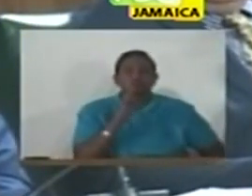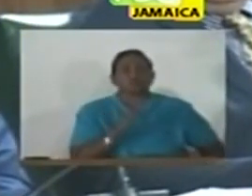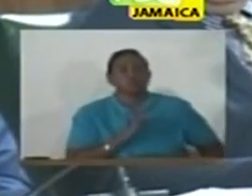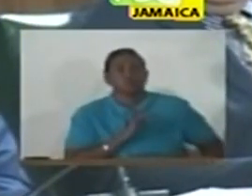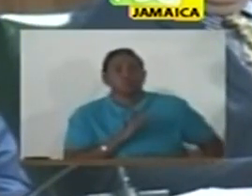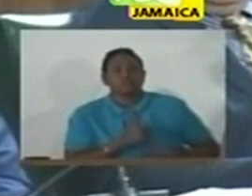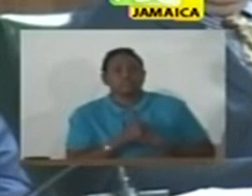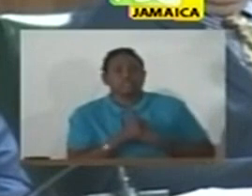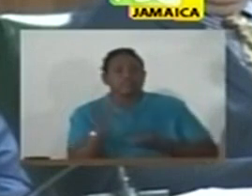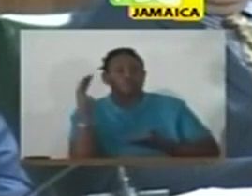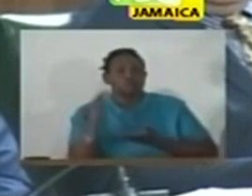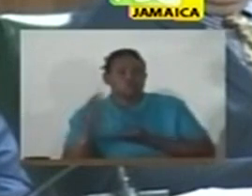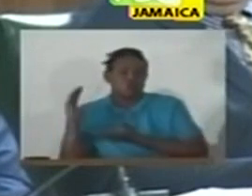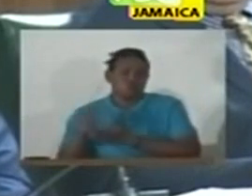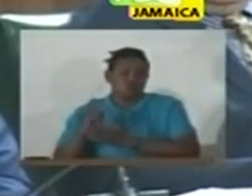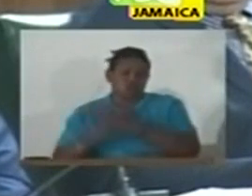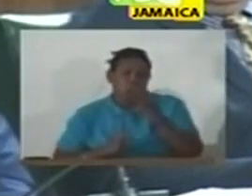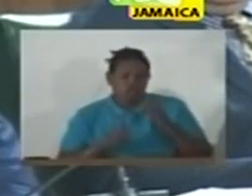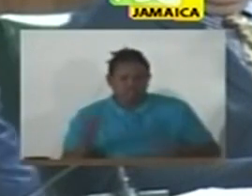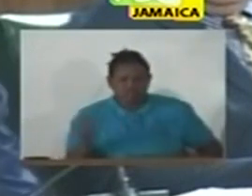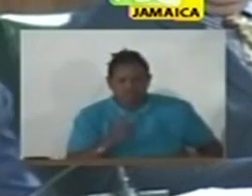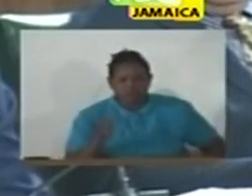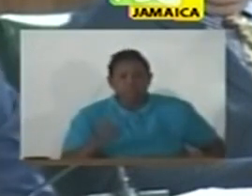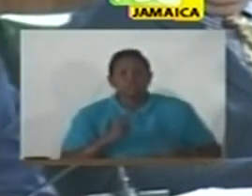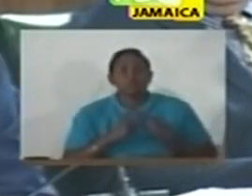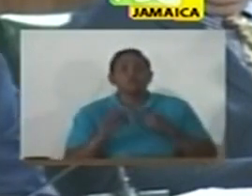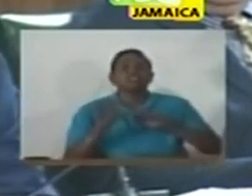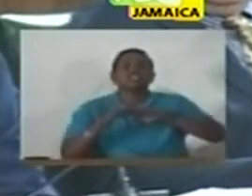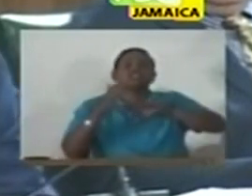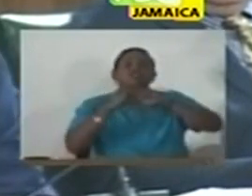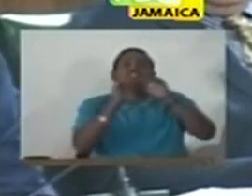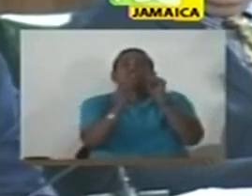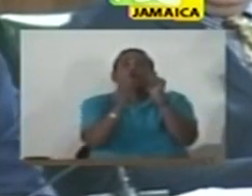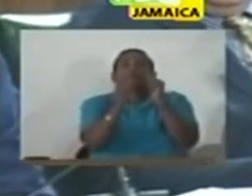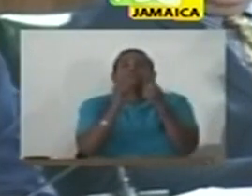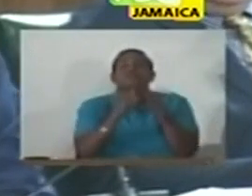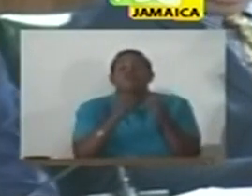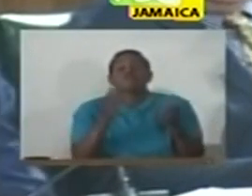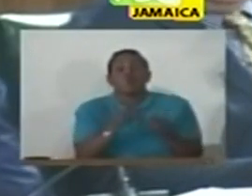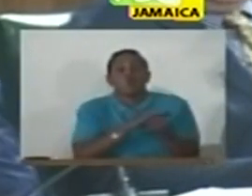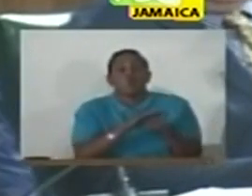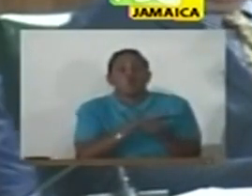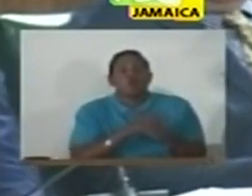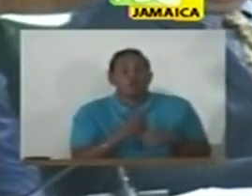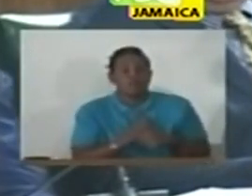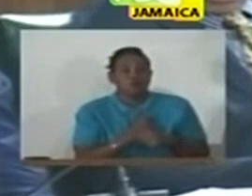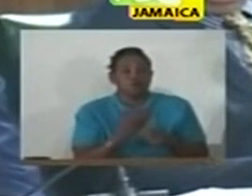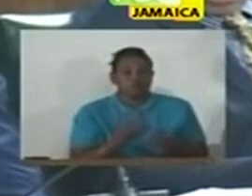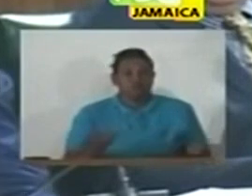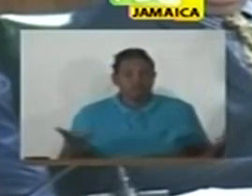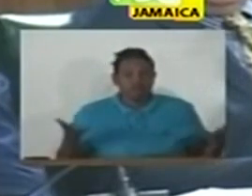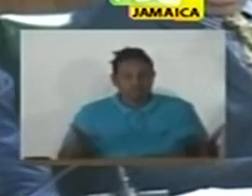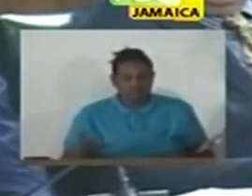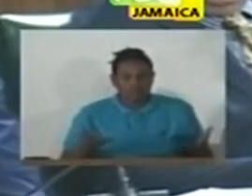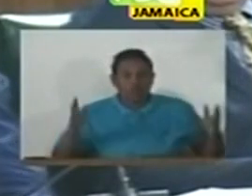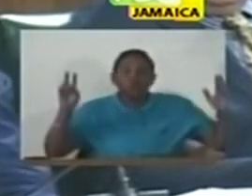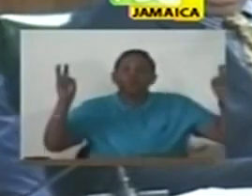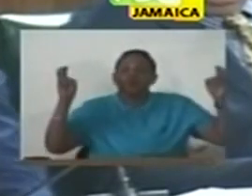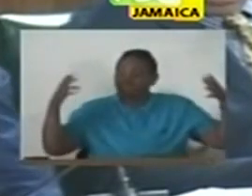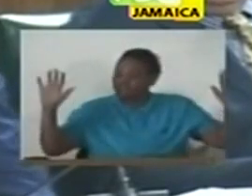of transportation and increasing the competitiveness of domestically produced goods, end of